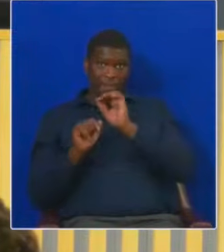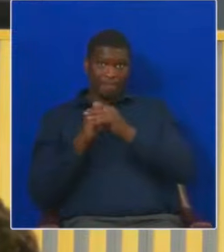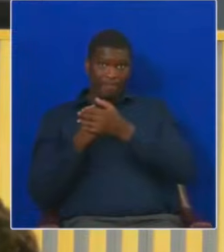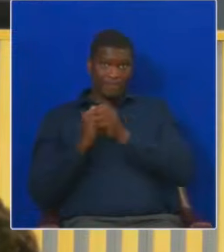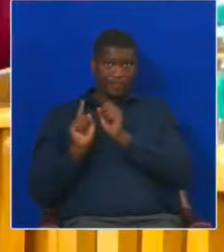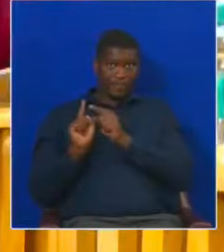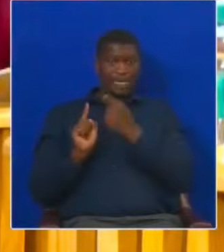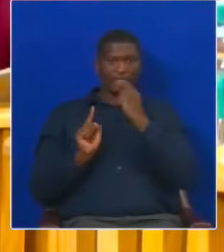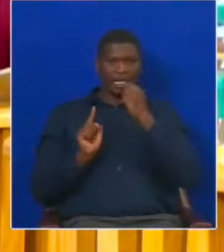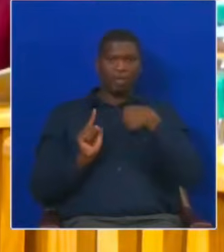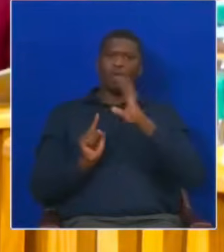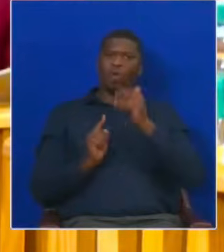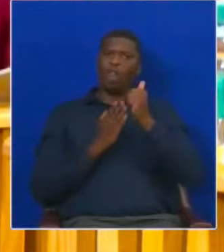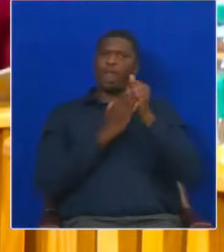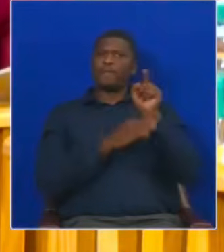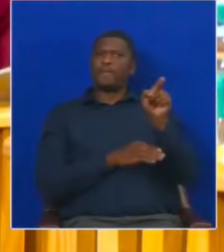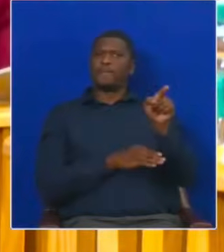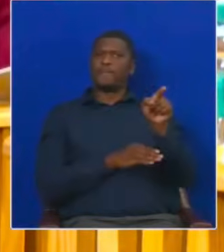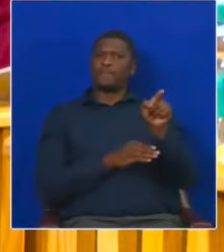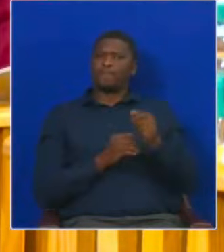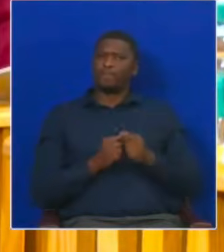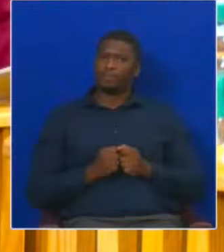him.